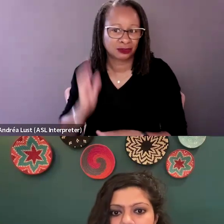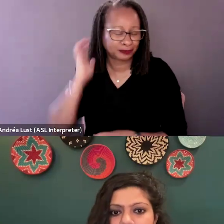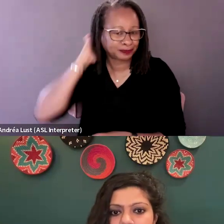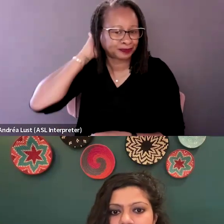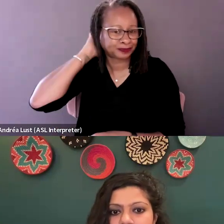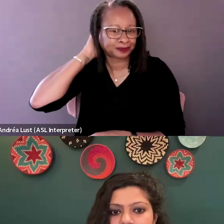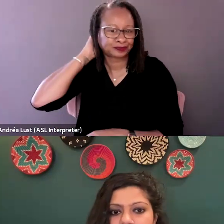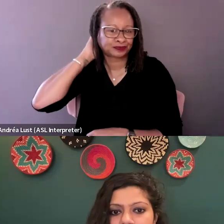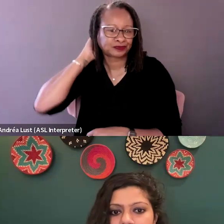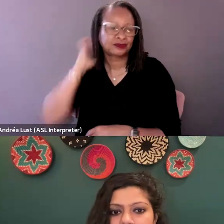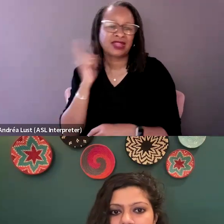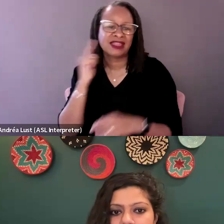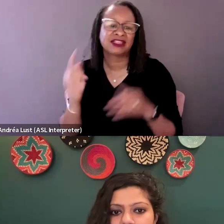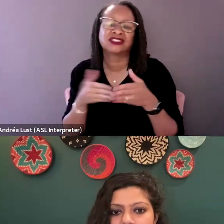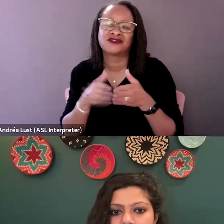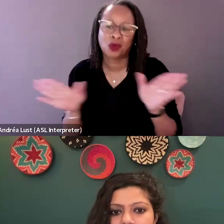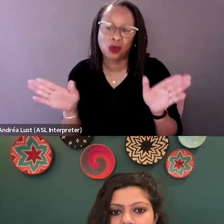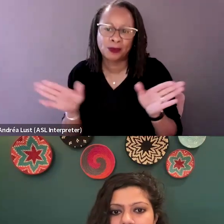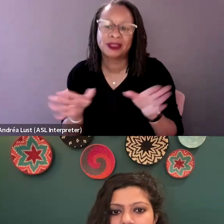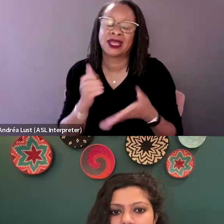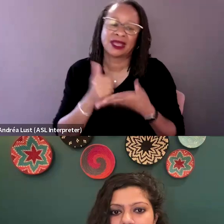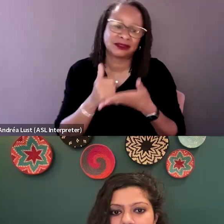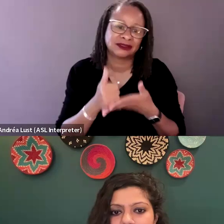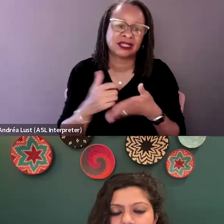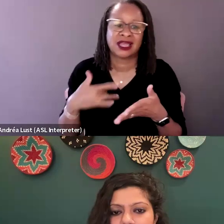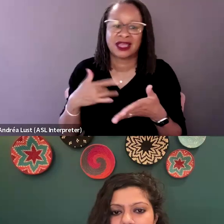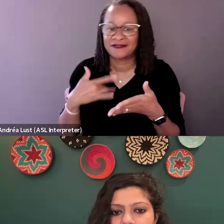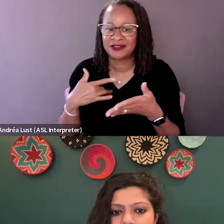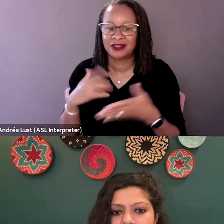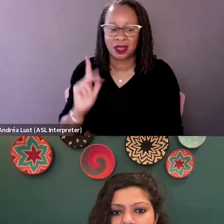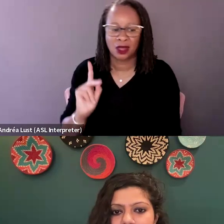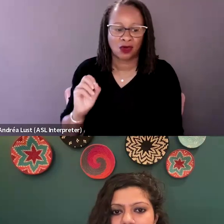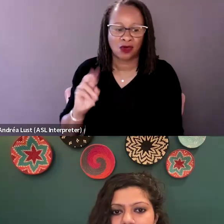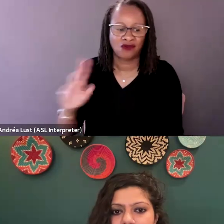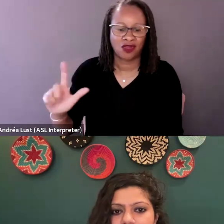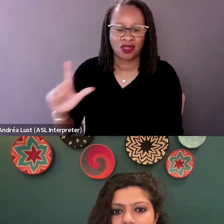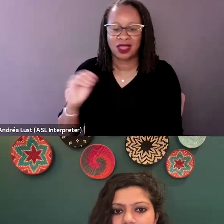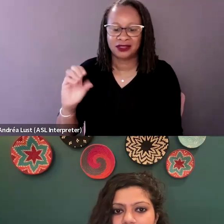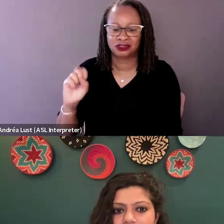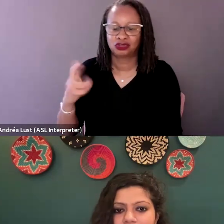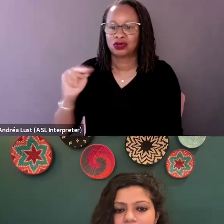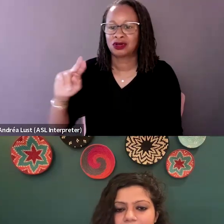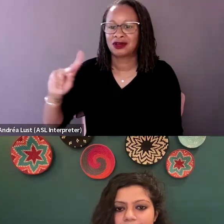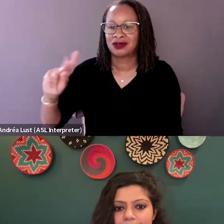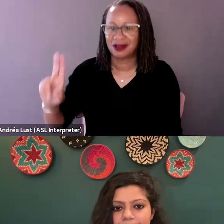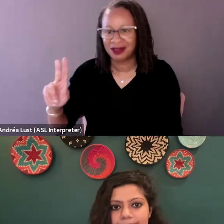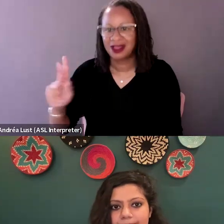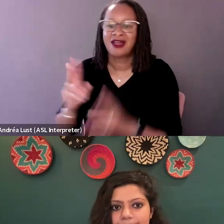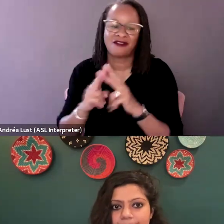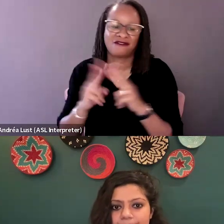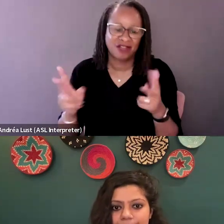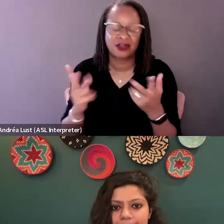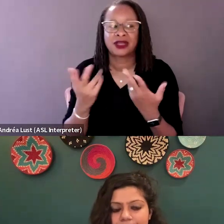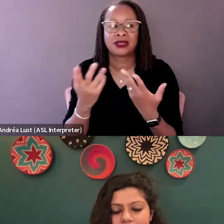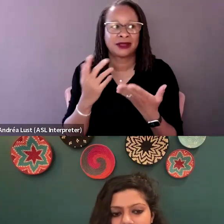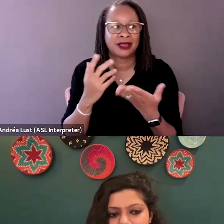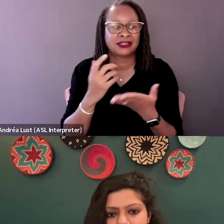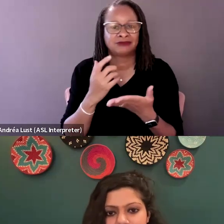get the sense that he wants to advance documentary landscape, but not just for himself,